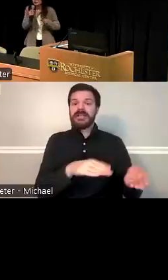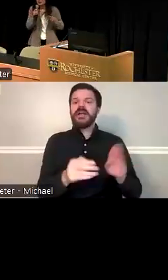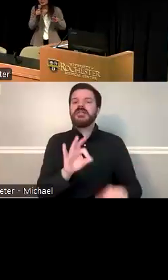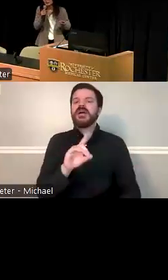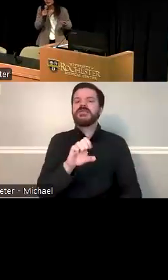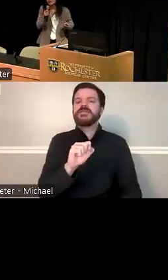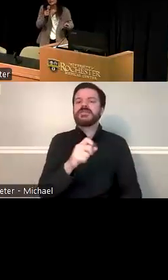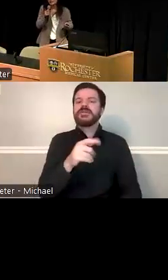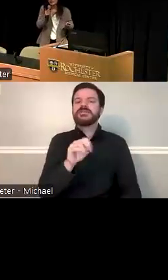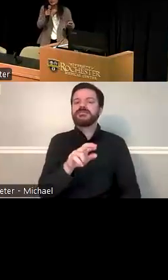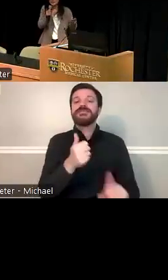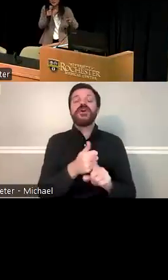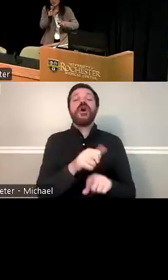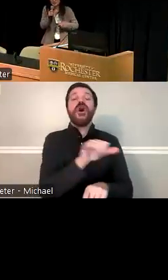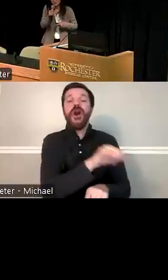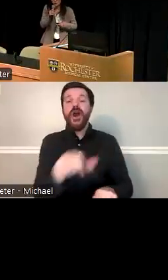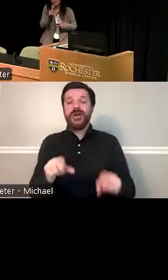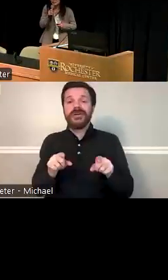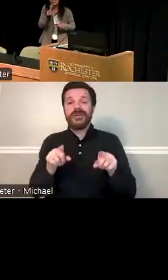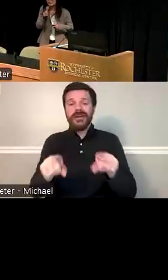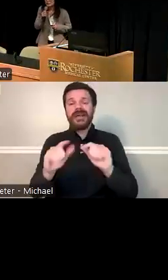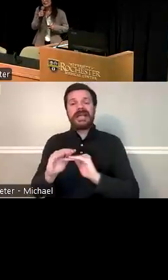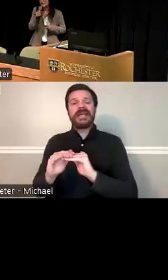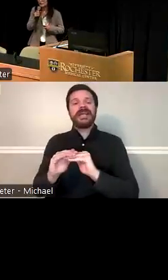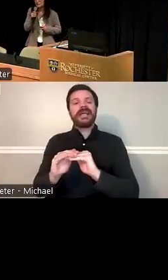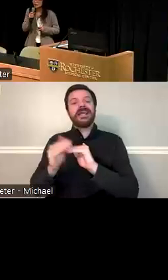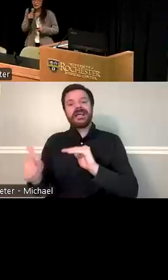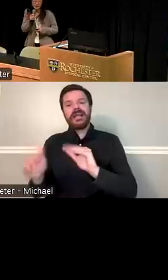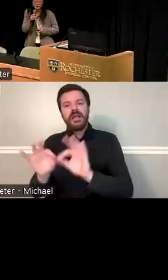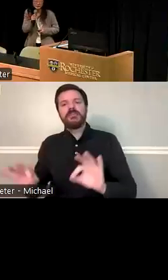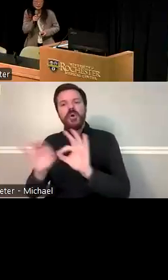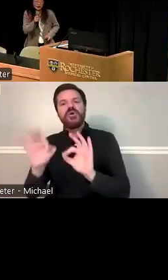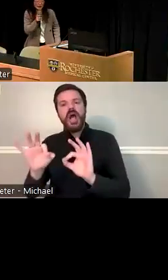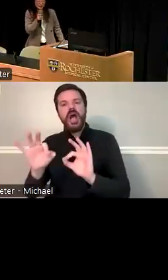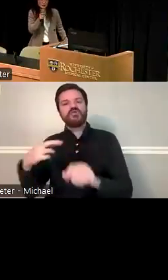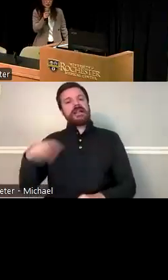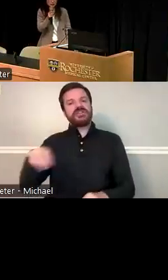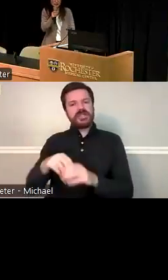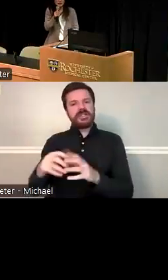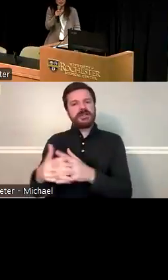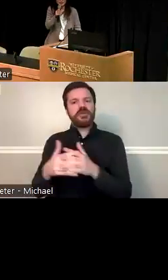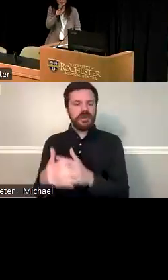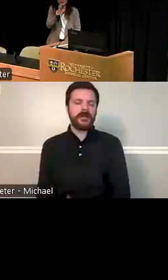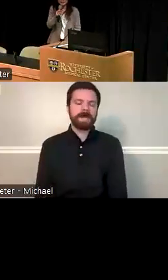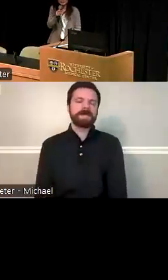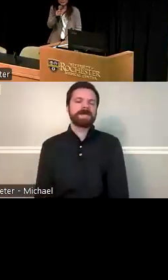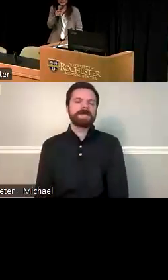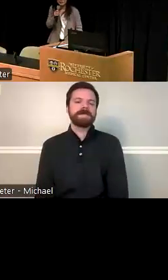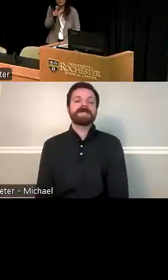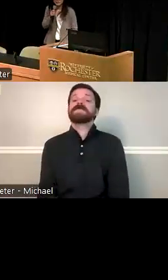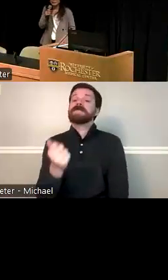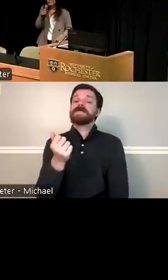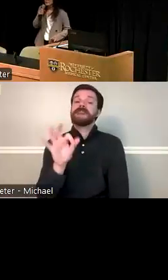also coinciding with the decreasing importance of religion in America. And so in the